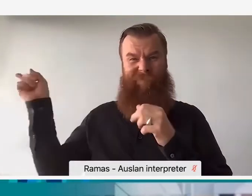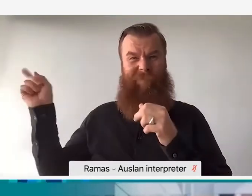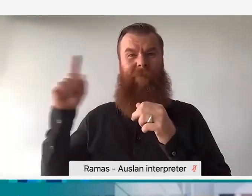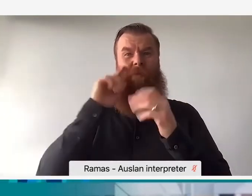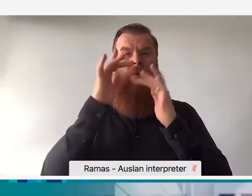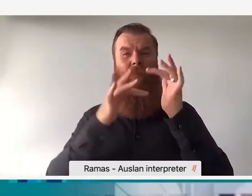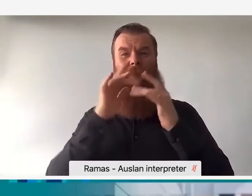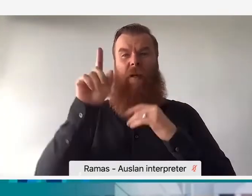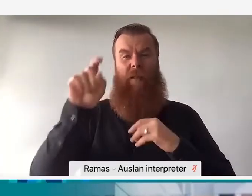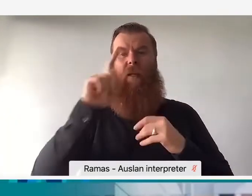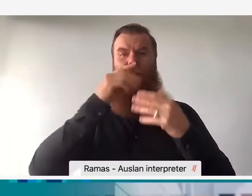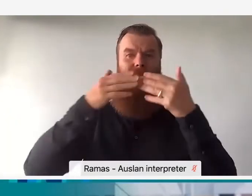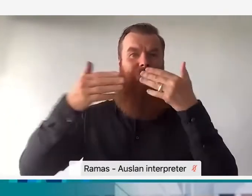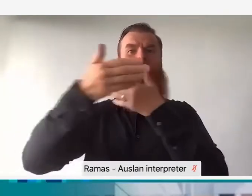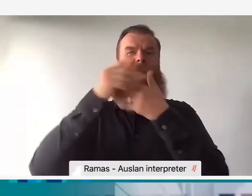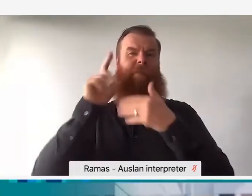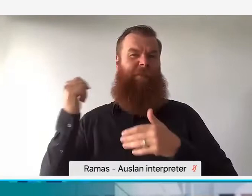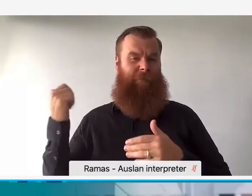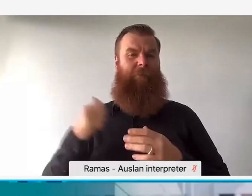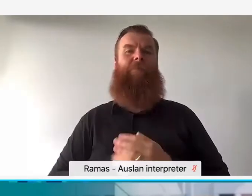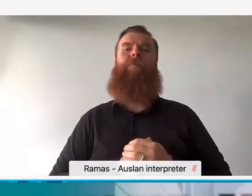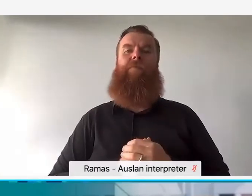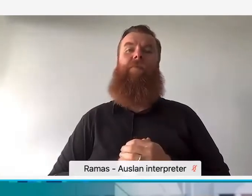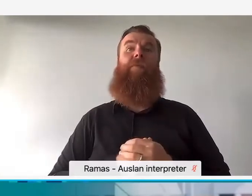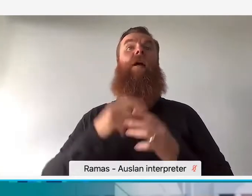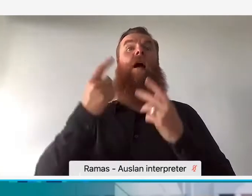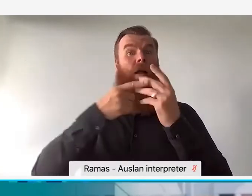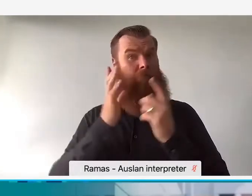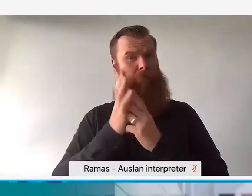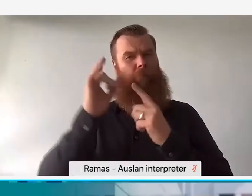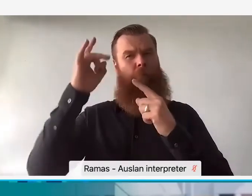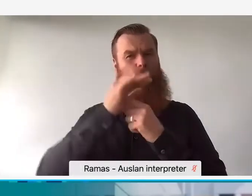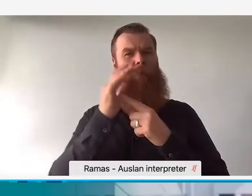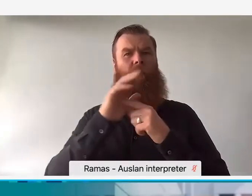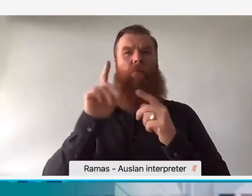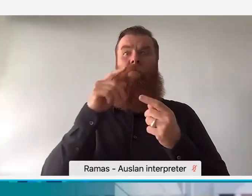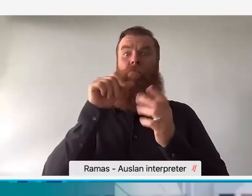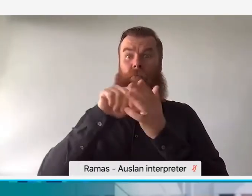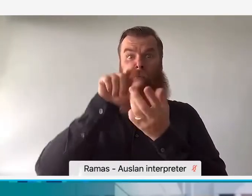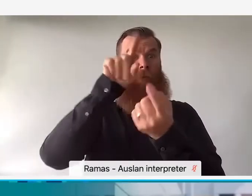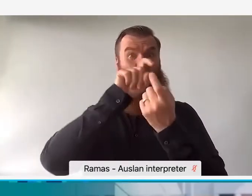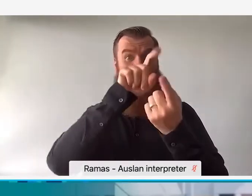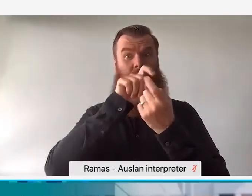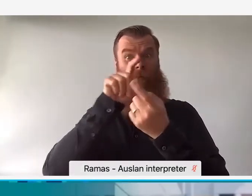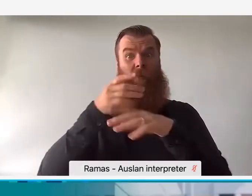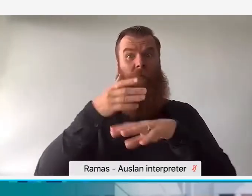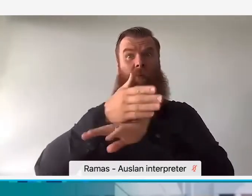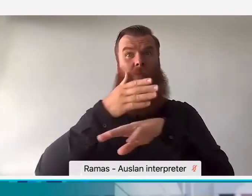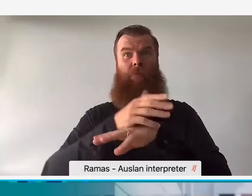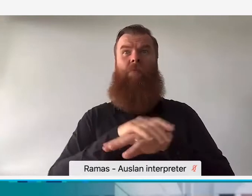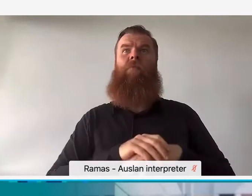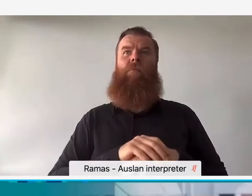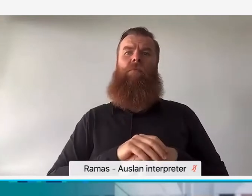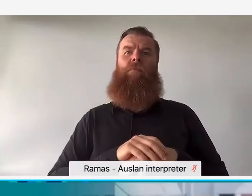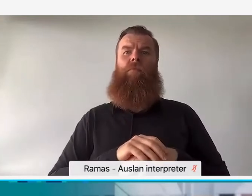Another key measure that can help your organisation attract workers is our RN payment program that I mentioned briefly